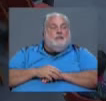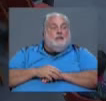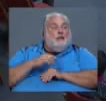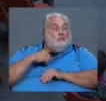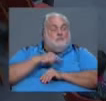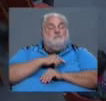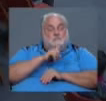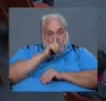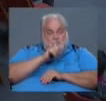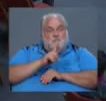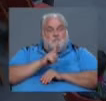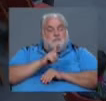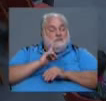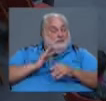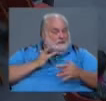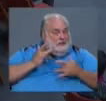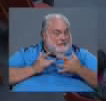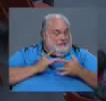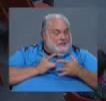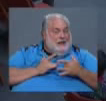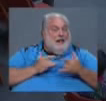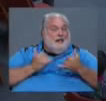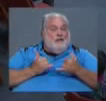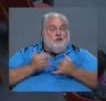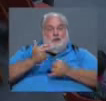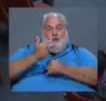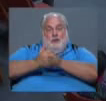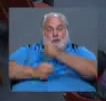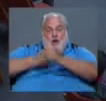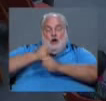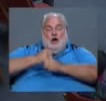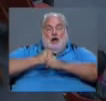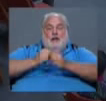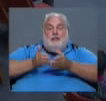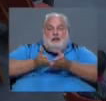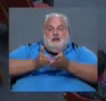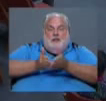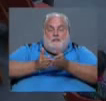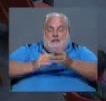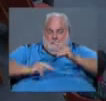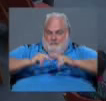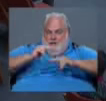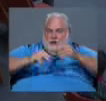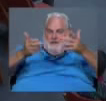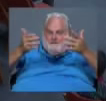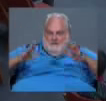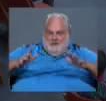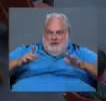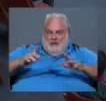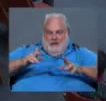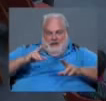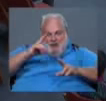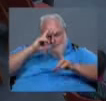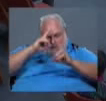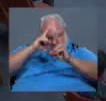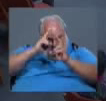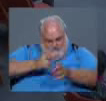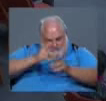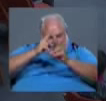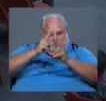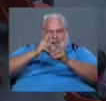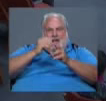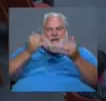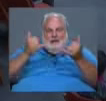about that, and through the course of the next 3 years now, the ship has been built, it's been christened, and it's going through its